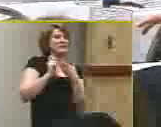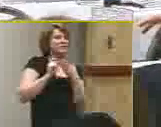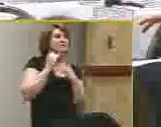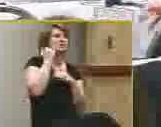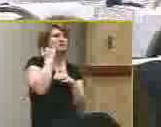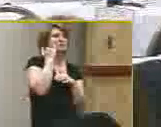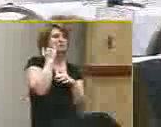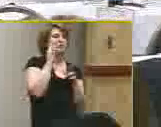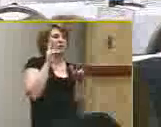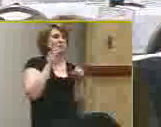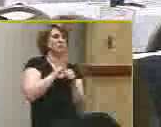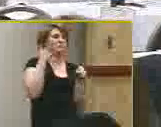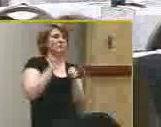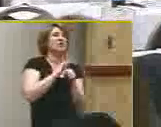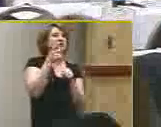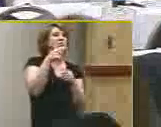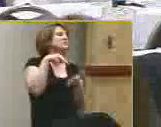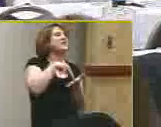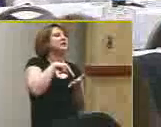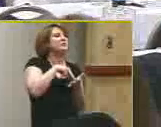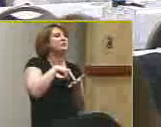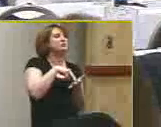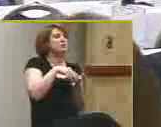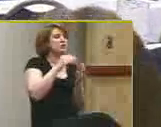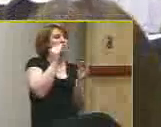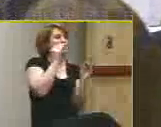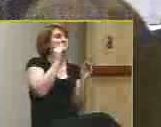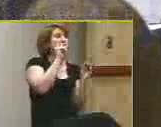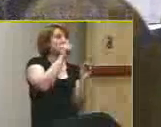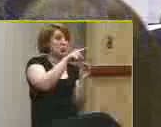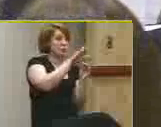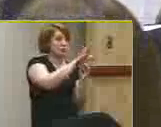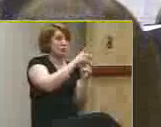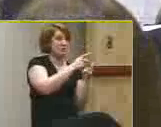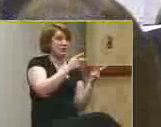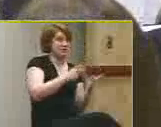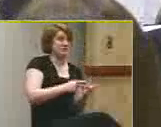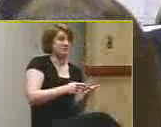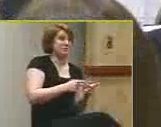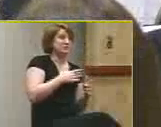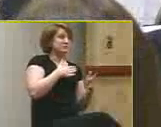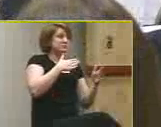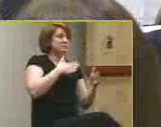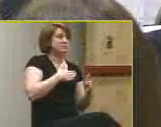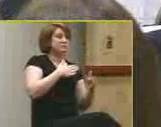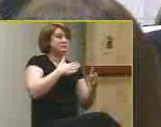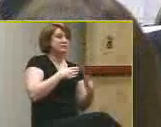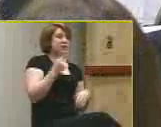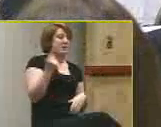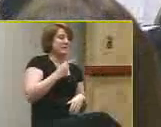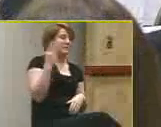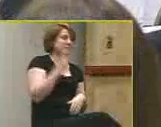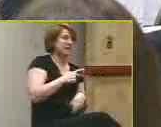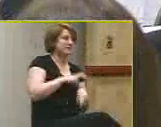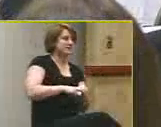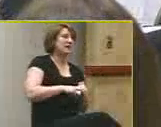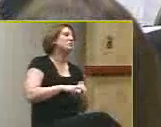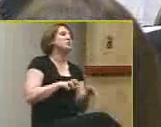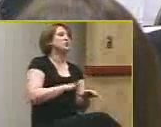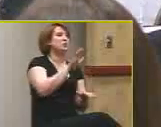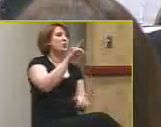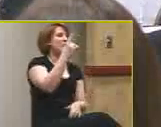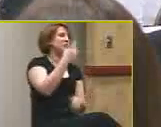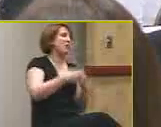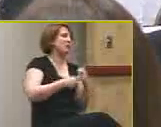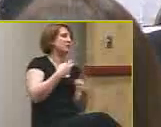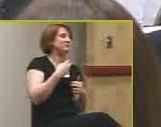out. You stand up in your spot, you go to that place, you take your deep breath, and you come back and sit down and do one thought. So an escape is